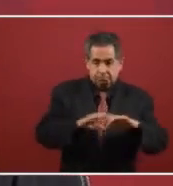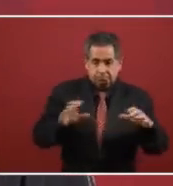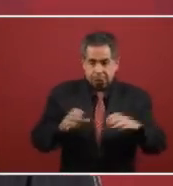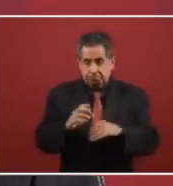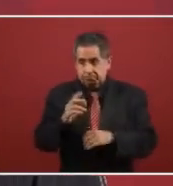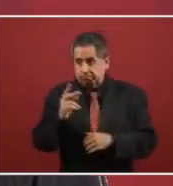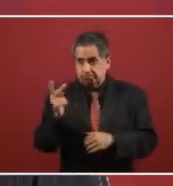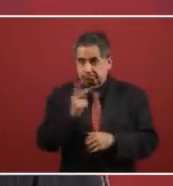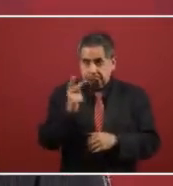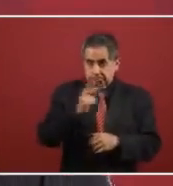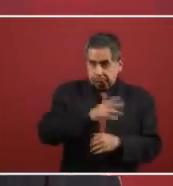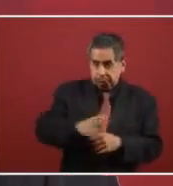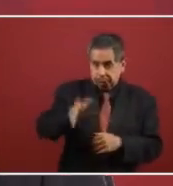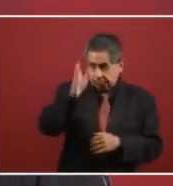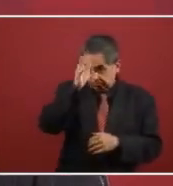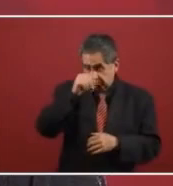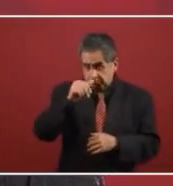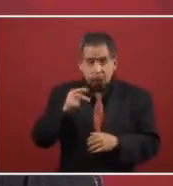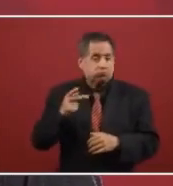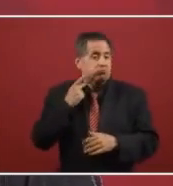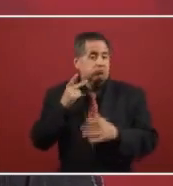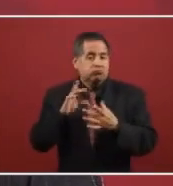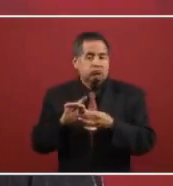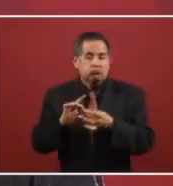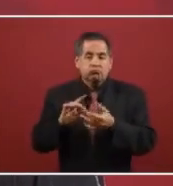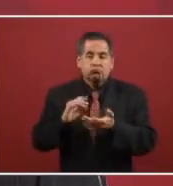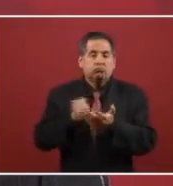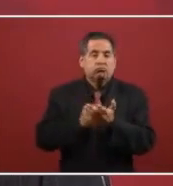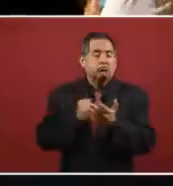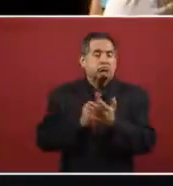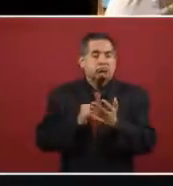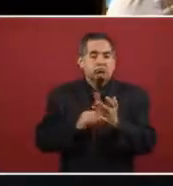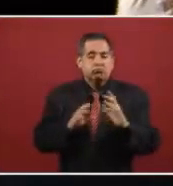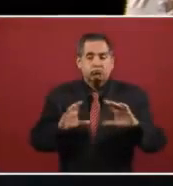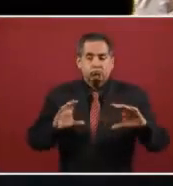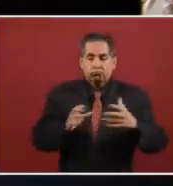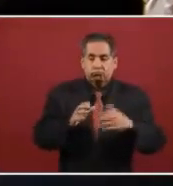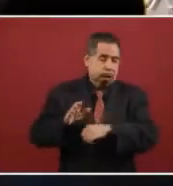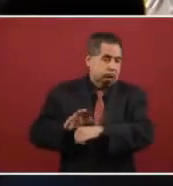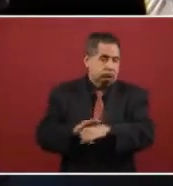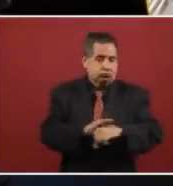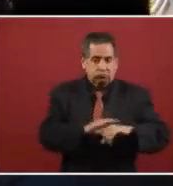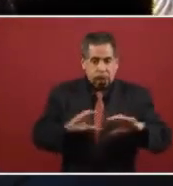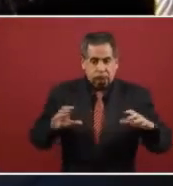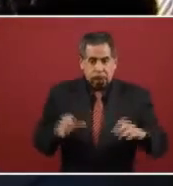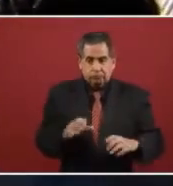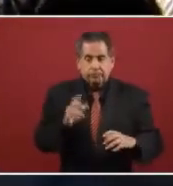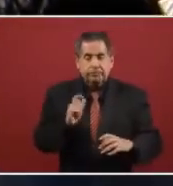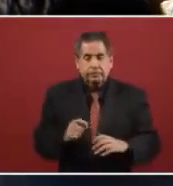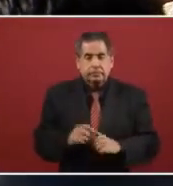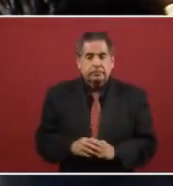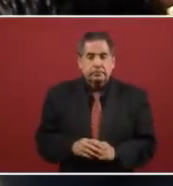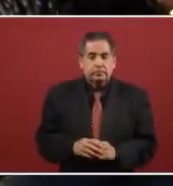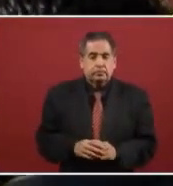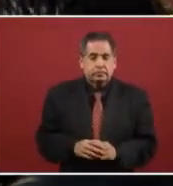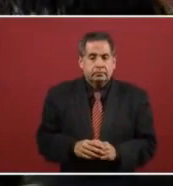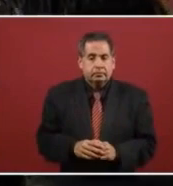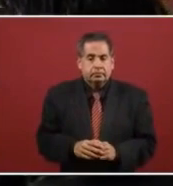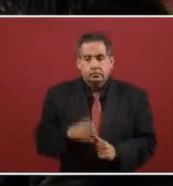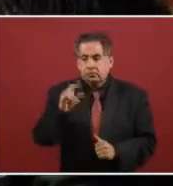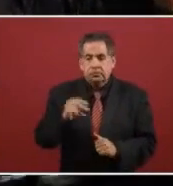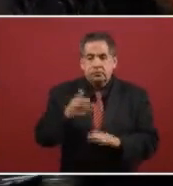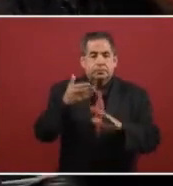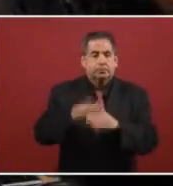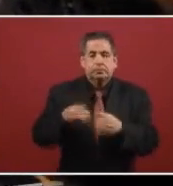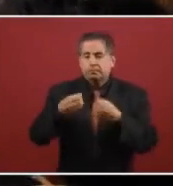acuerdo en torno a la request that there be arancelaria encourage that there be a que m- no agreement